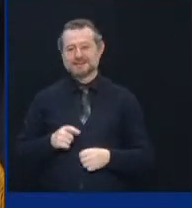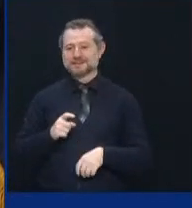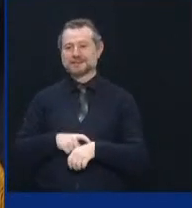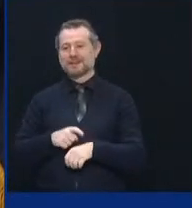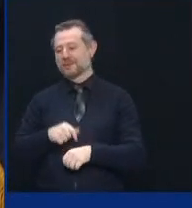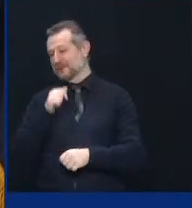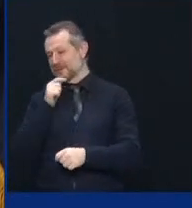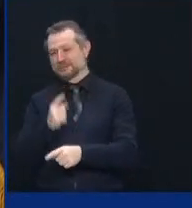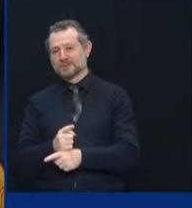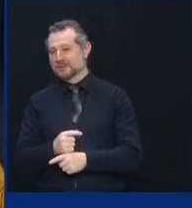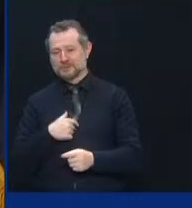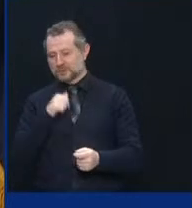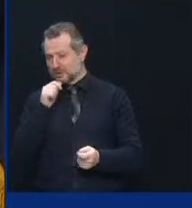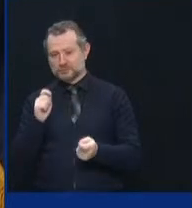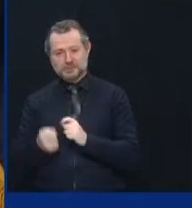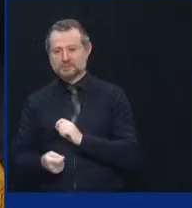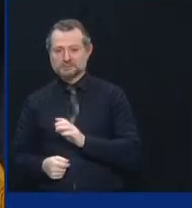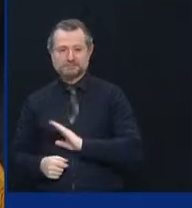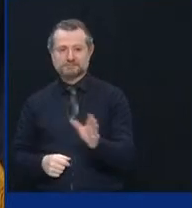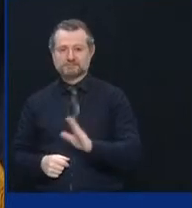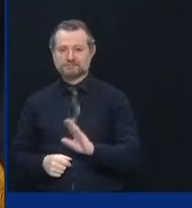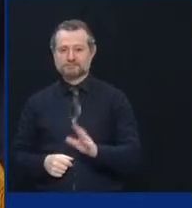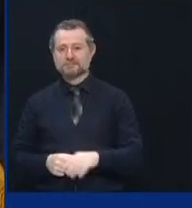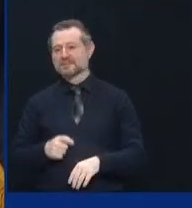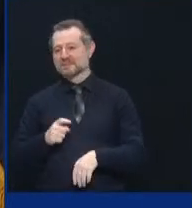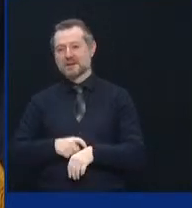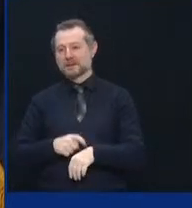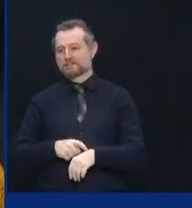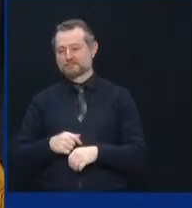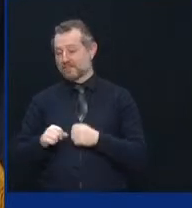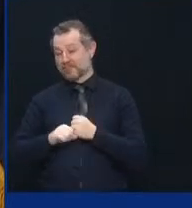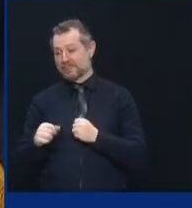not changing the curfew at this time.